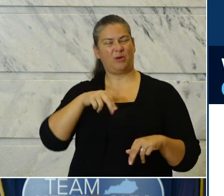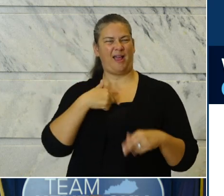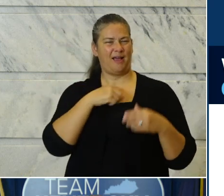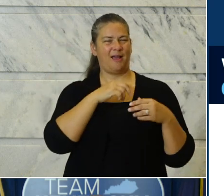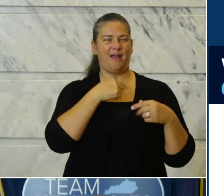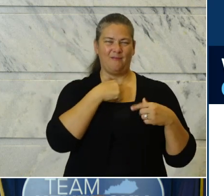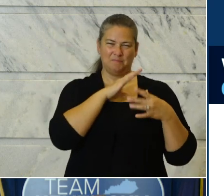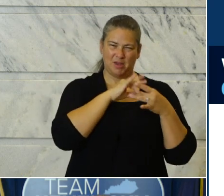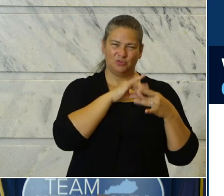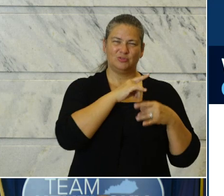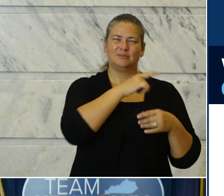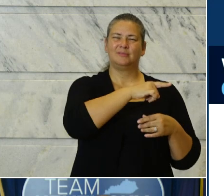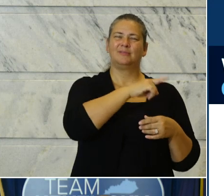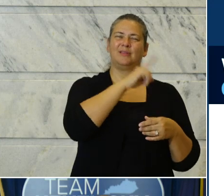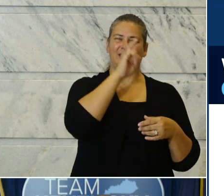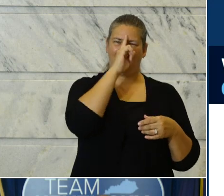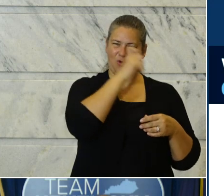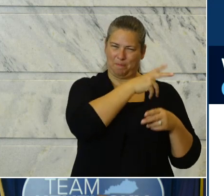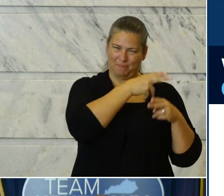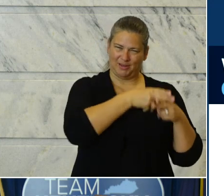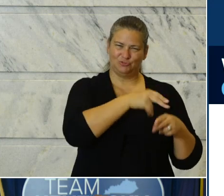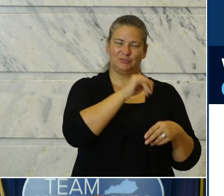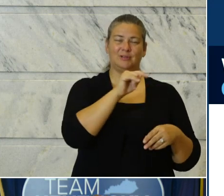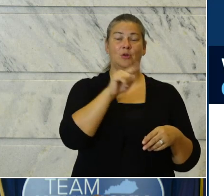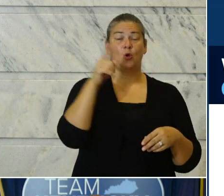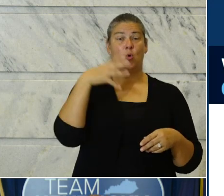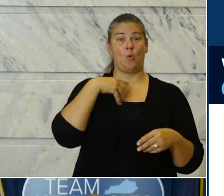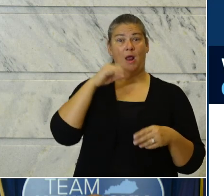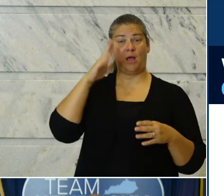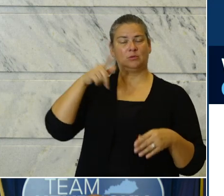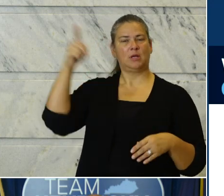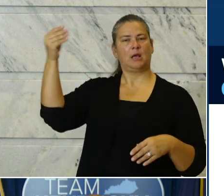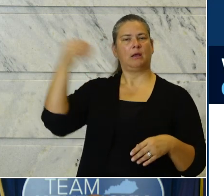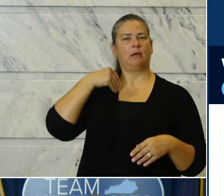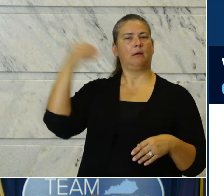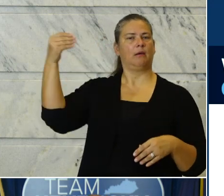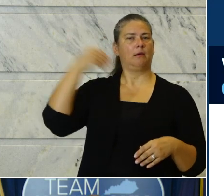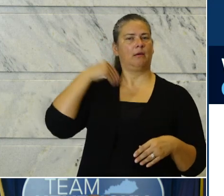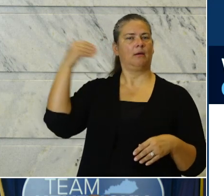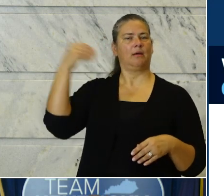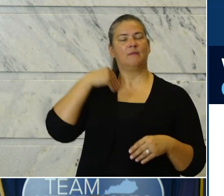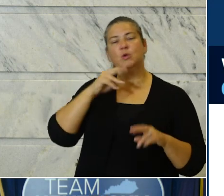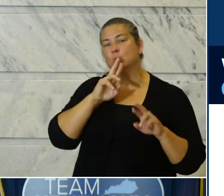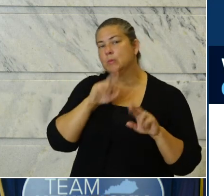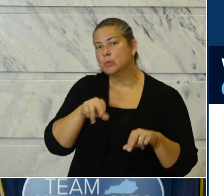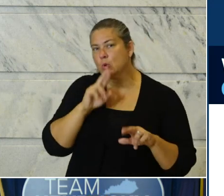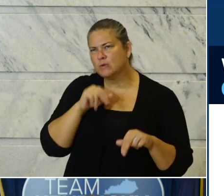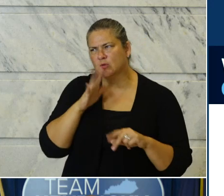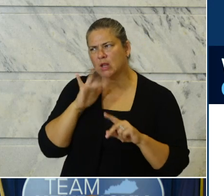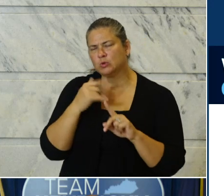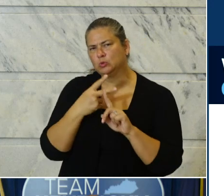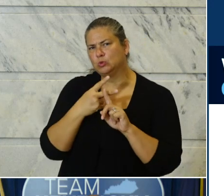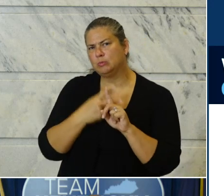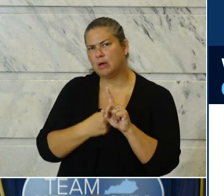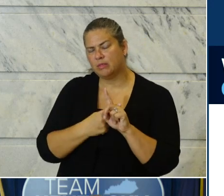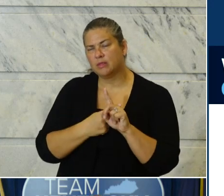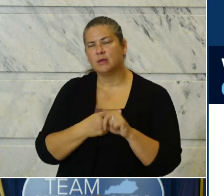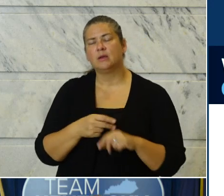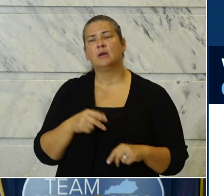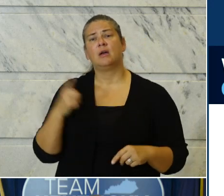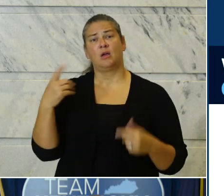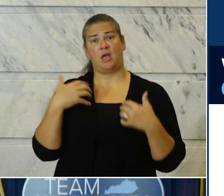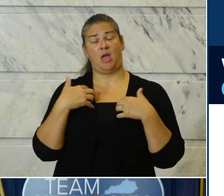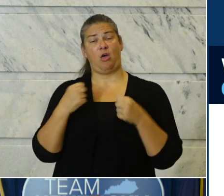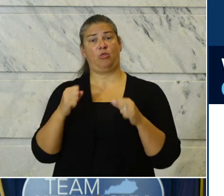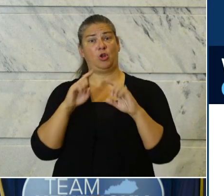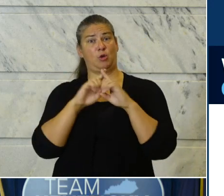it's for about 2 months now the White House has been giving us these reports. And I again hear from local health department leaders and